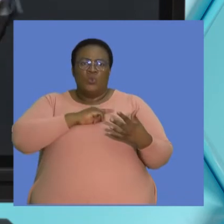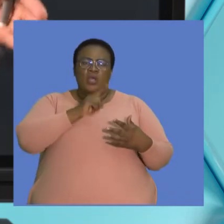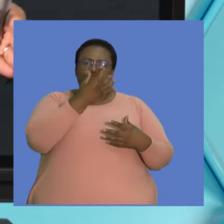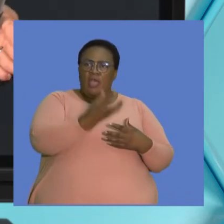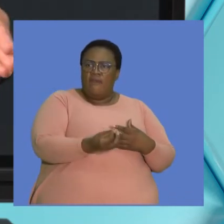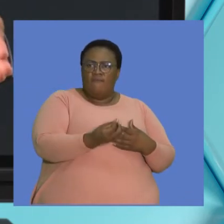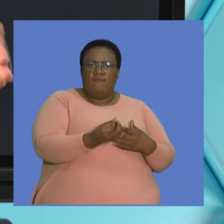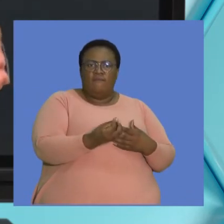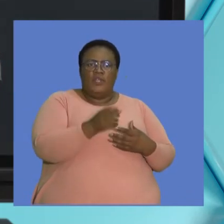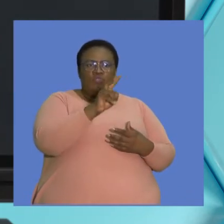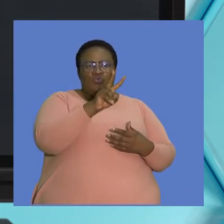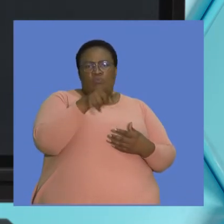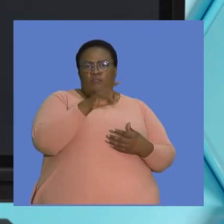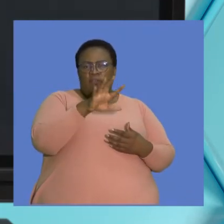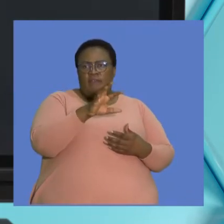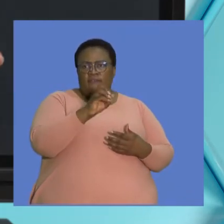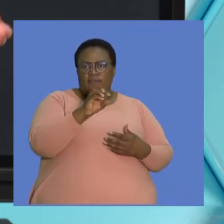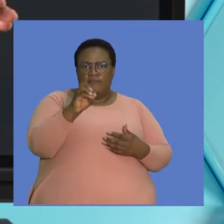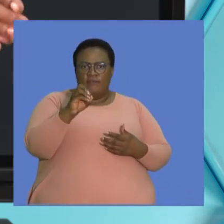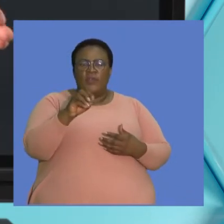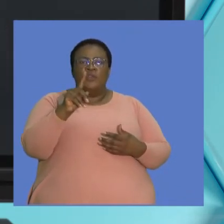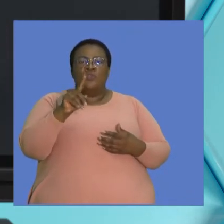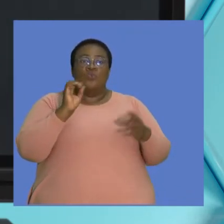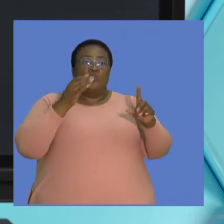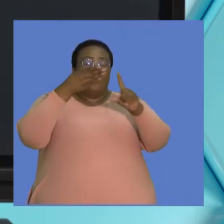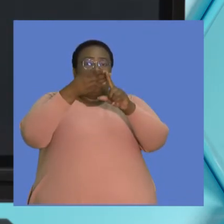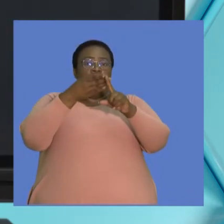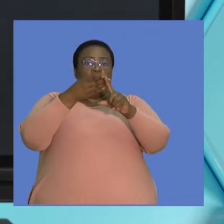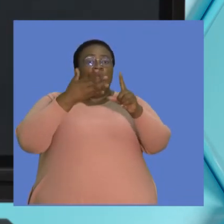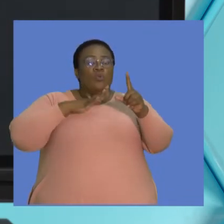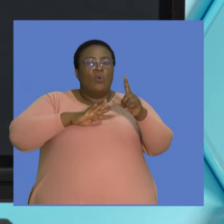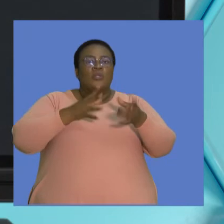you have this amount here, 2.5. Your goal is to get